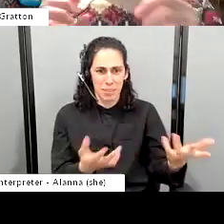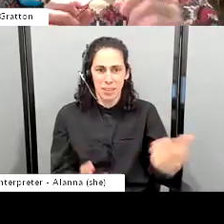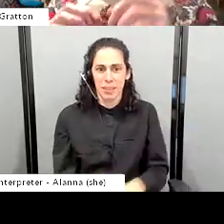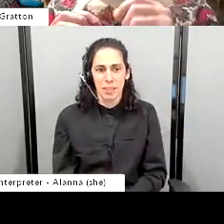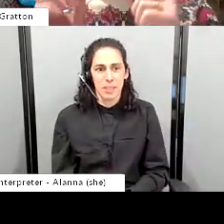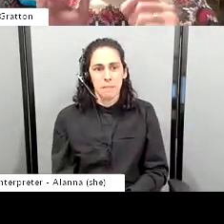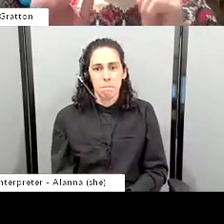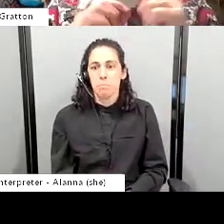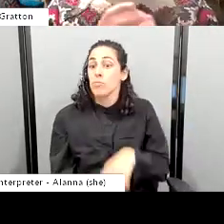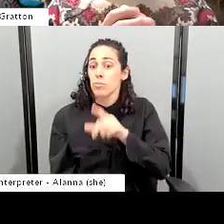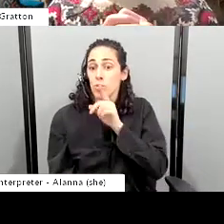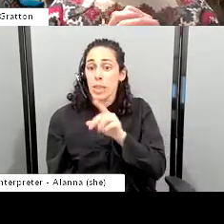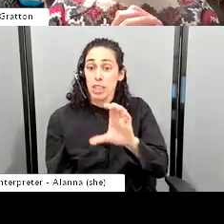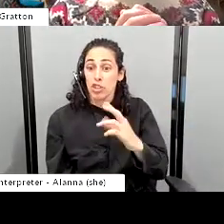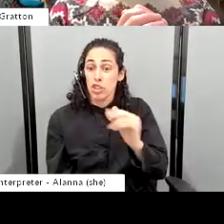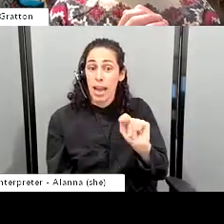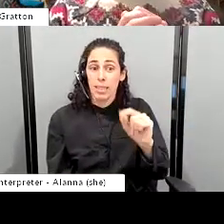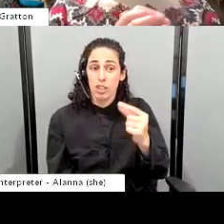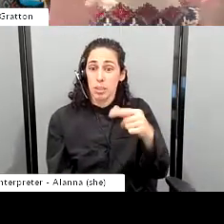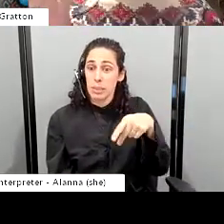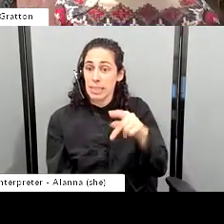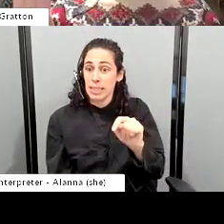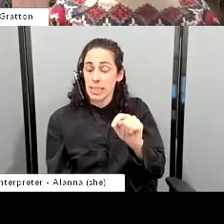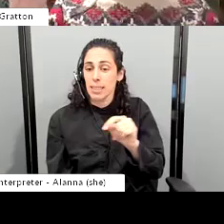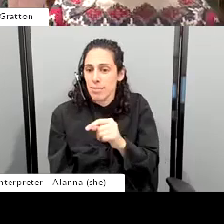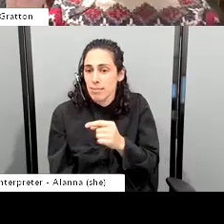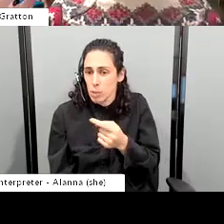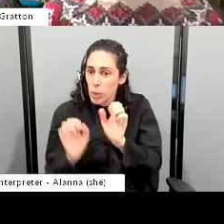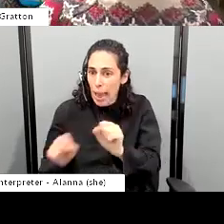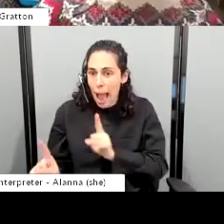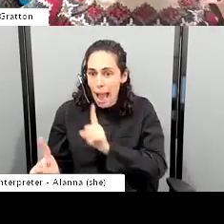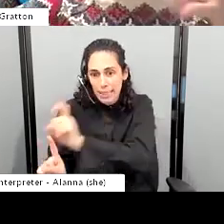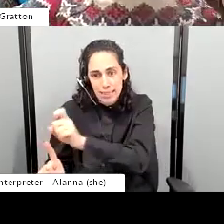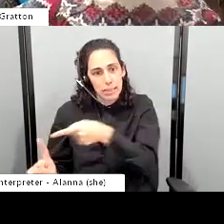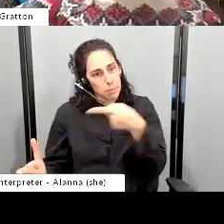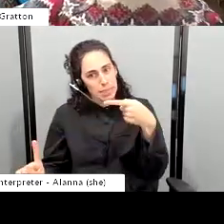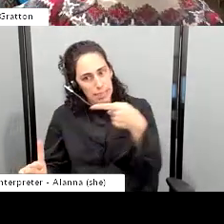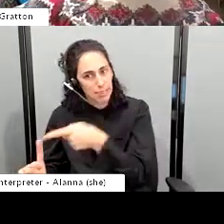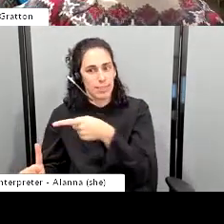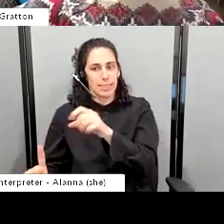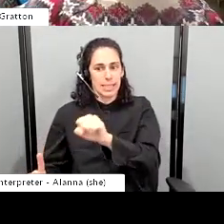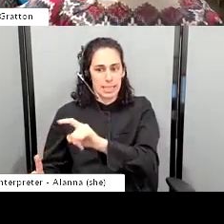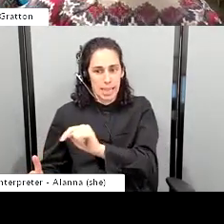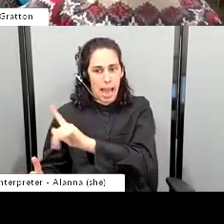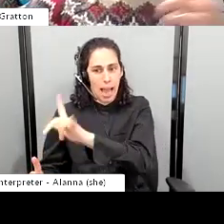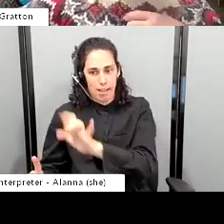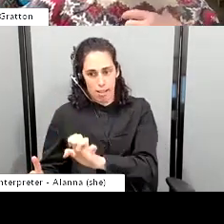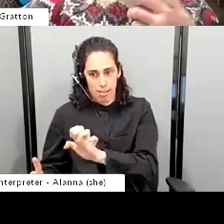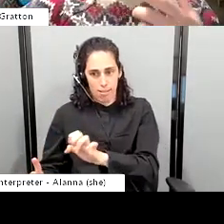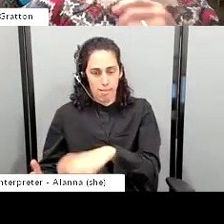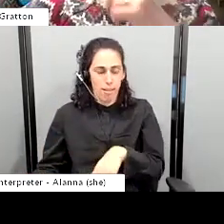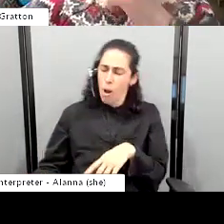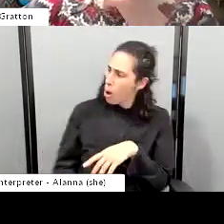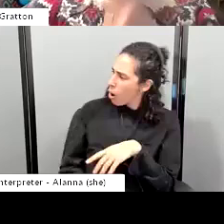style. So watch this. So after this one here, we're going to ask it to do different things. So look at this. Lovely. Very pretty, very, like this. Nice. But Phil, I